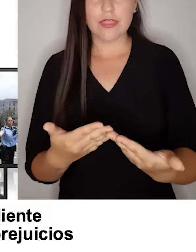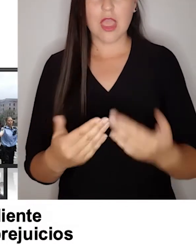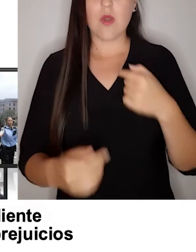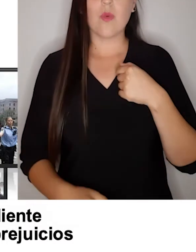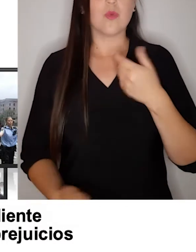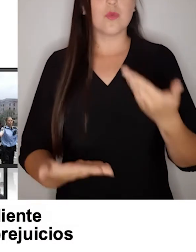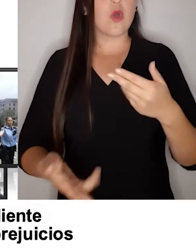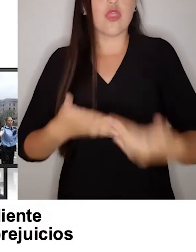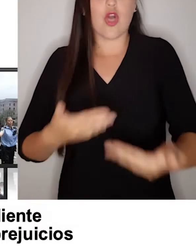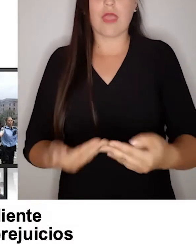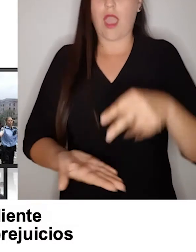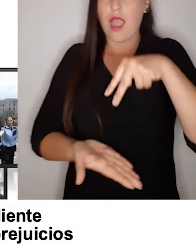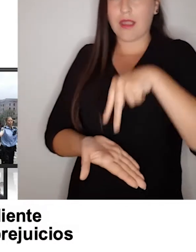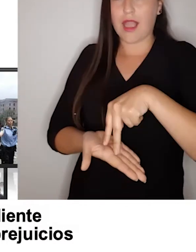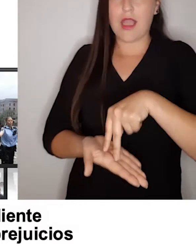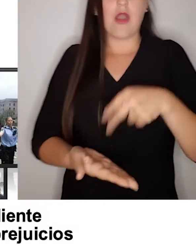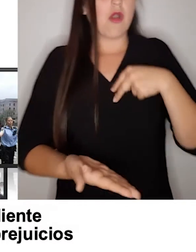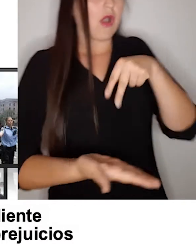and terror.